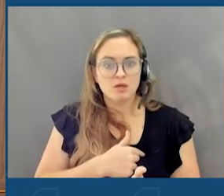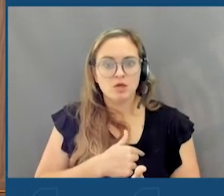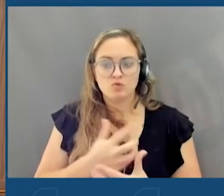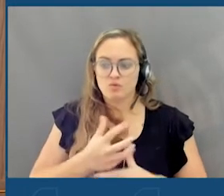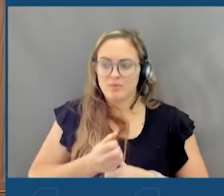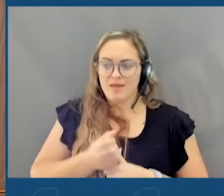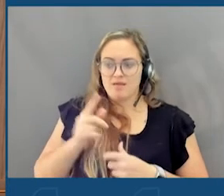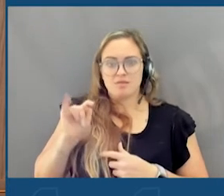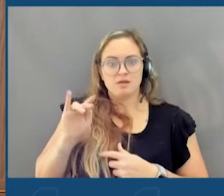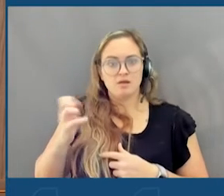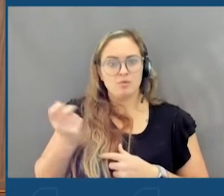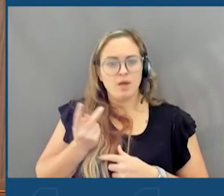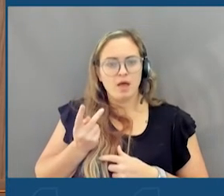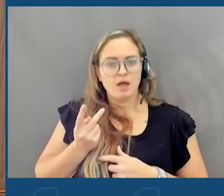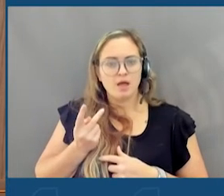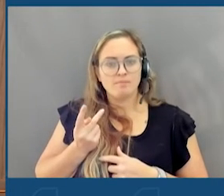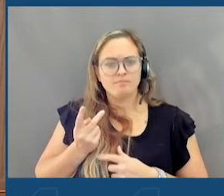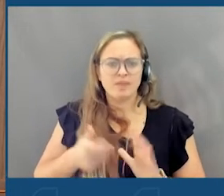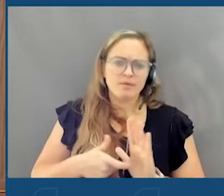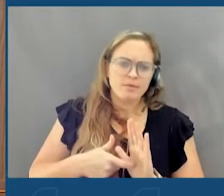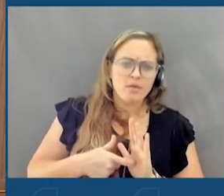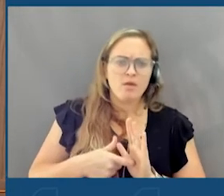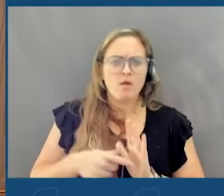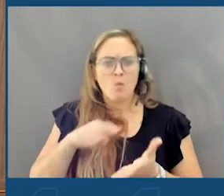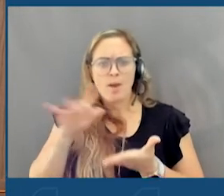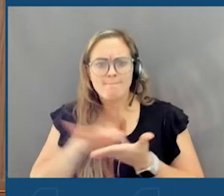title by demanding that we pay them